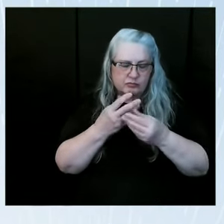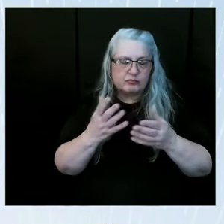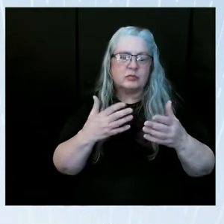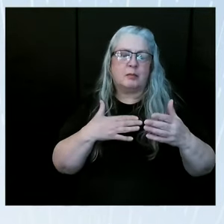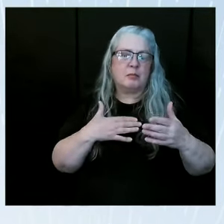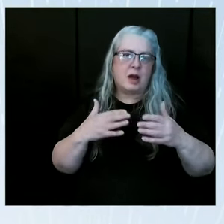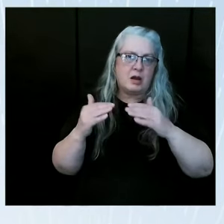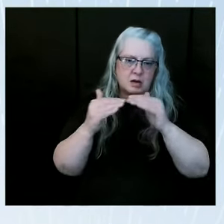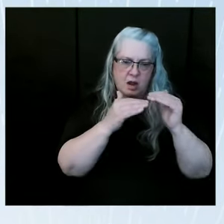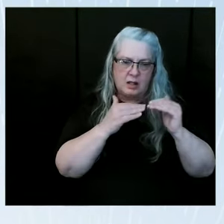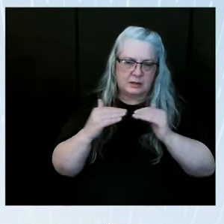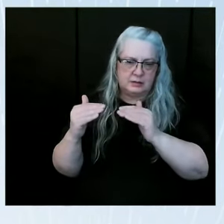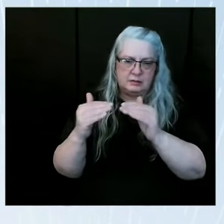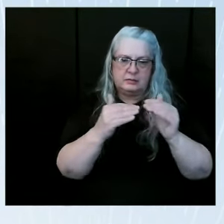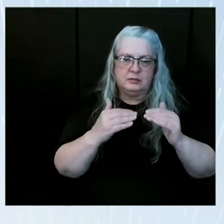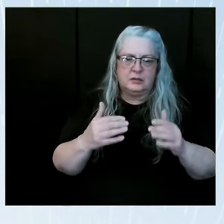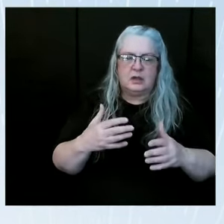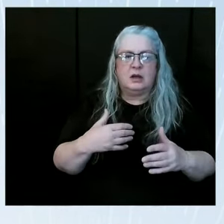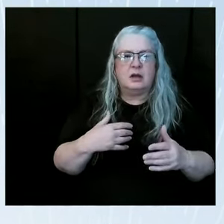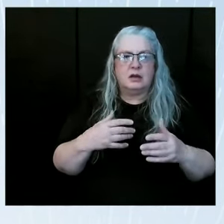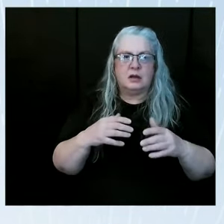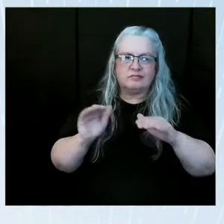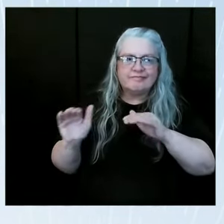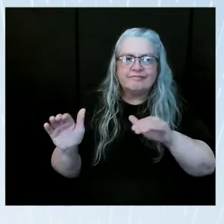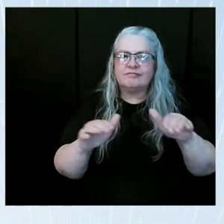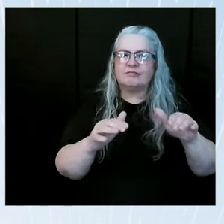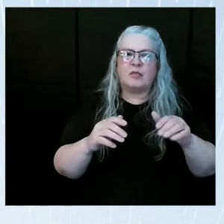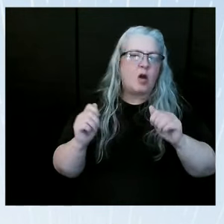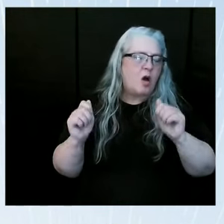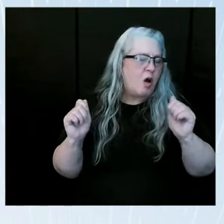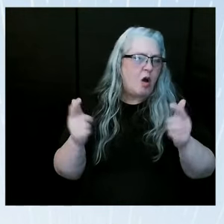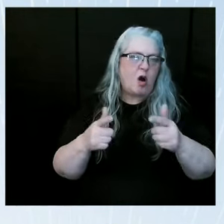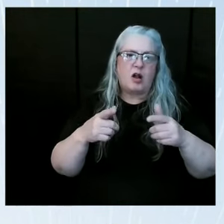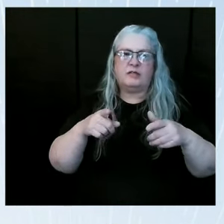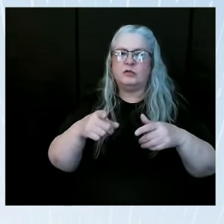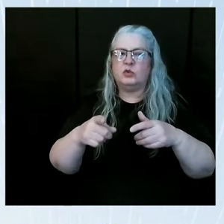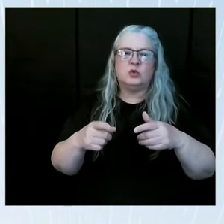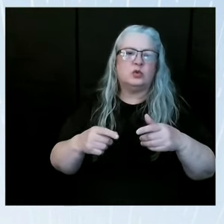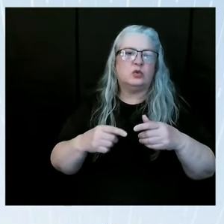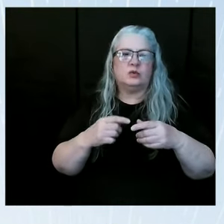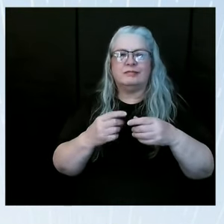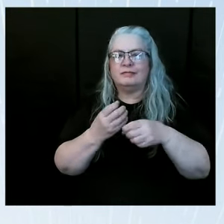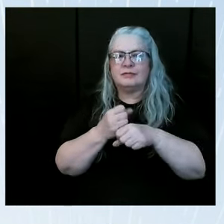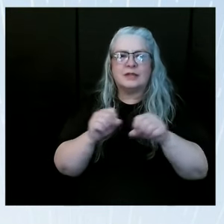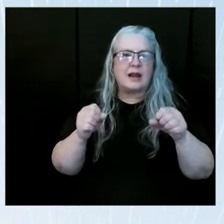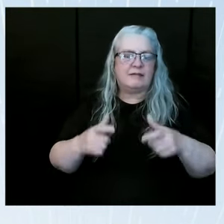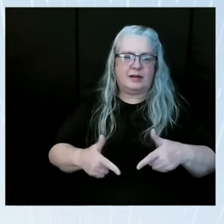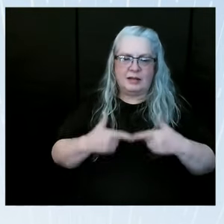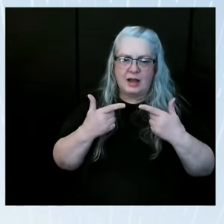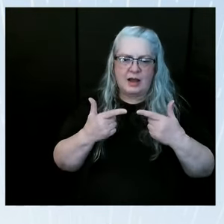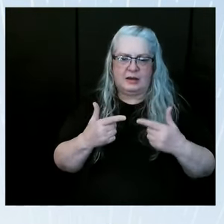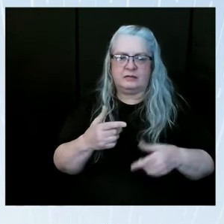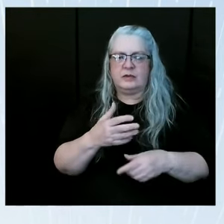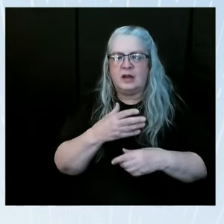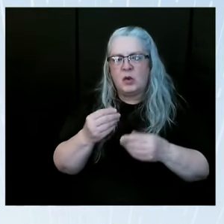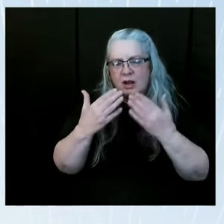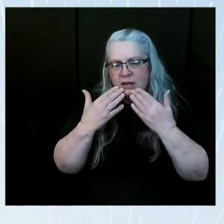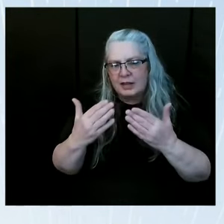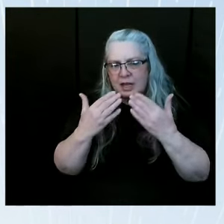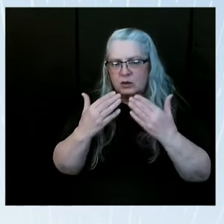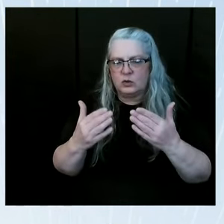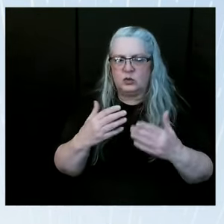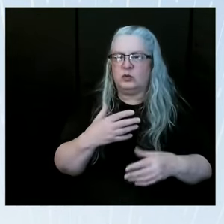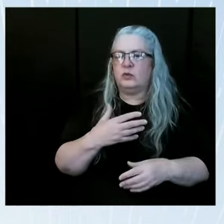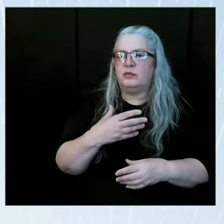much. At HHS, we have focused our efforts principally when it comes to combating human trafficking